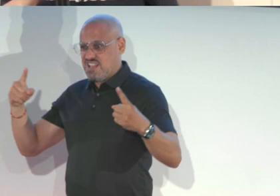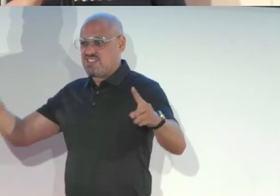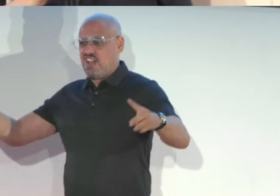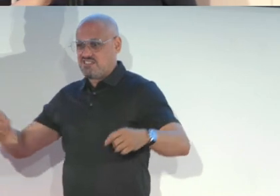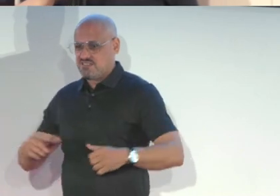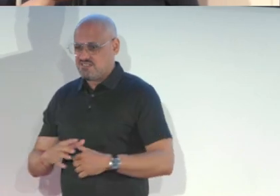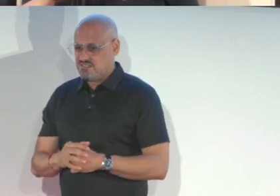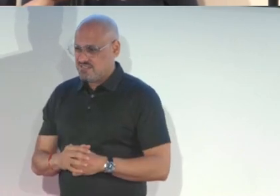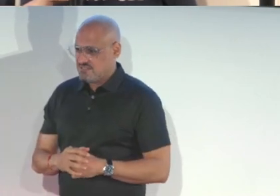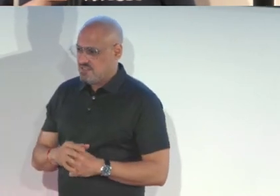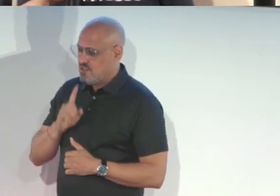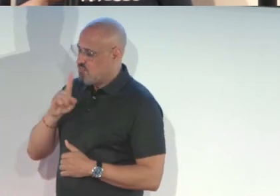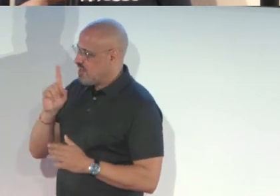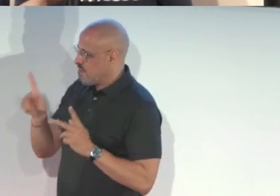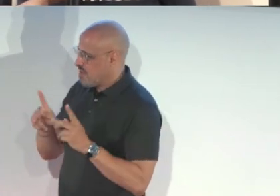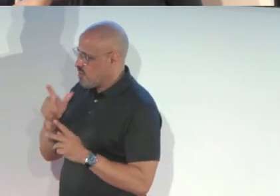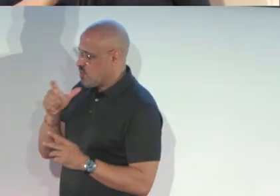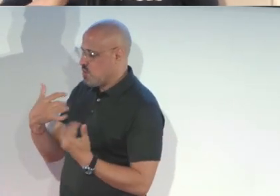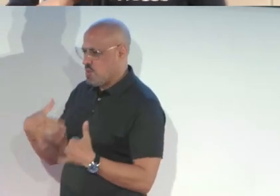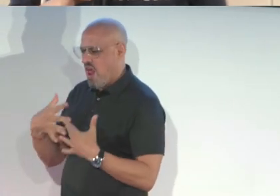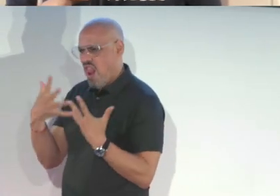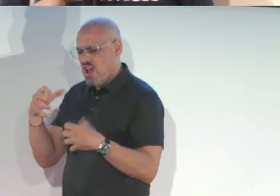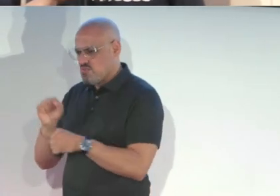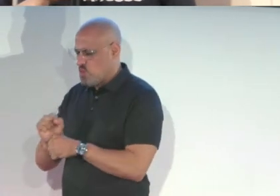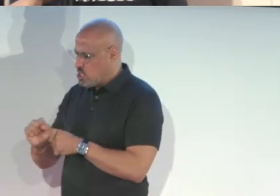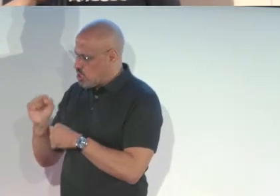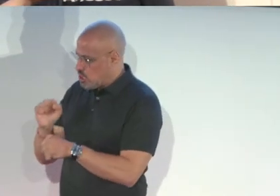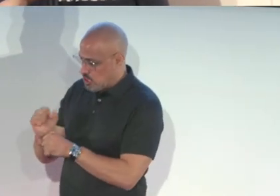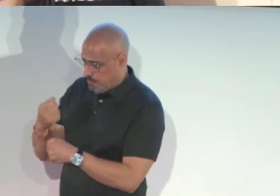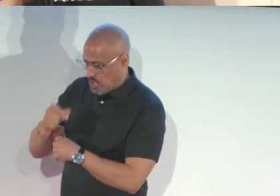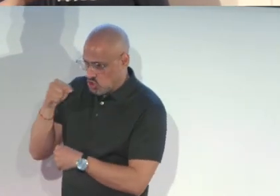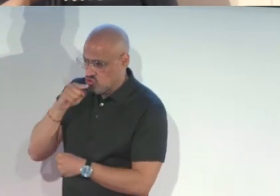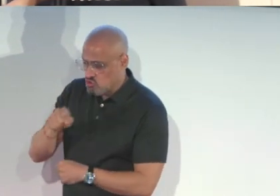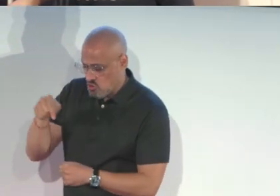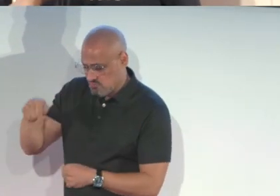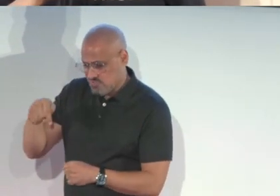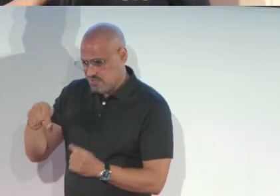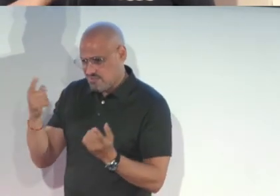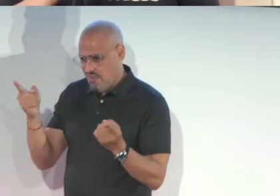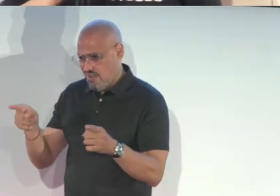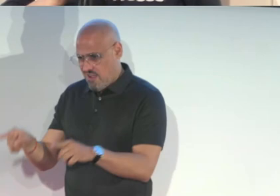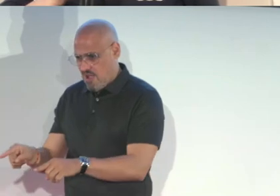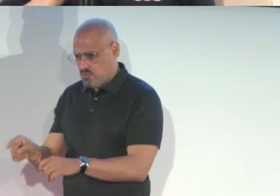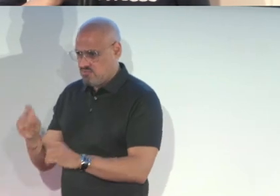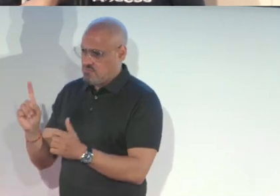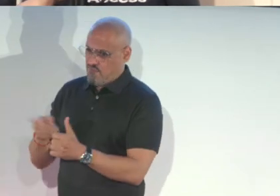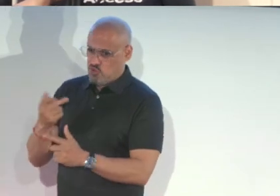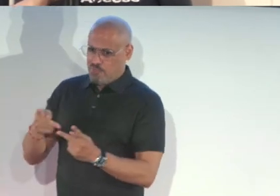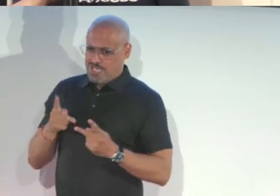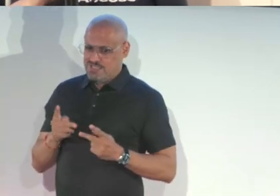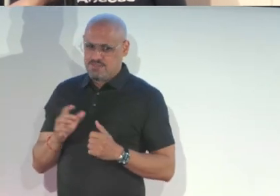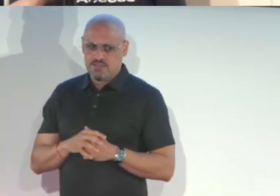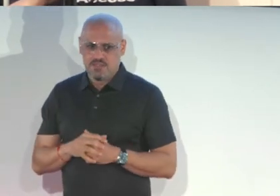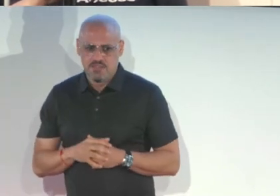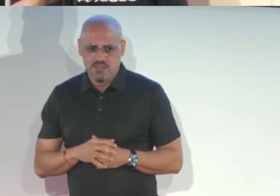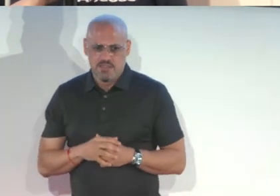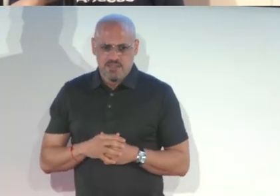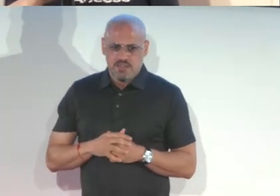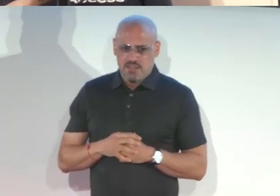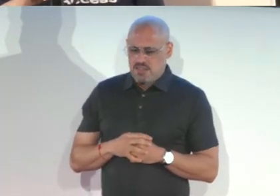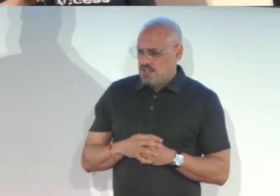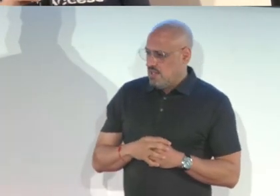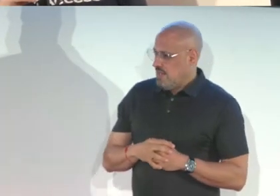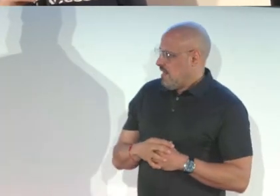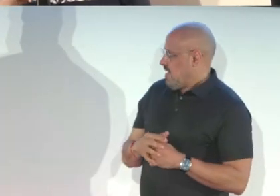who were the backbone of this being a success, the AV folks and all the other folks who really put in a lot of work